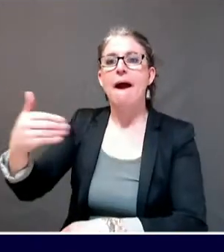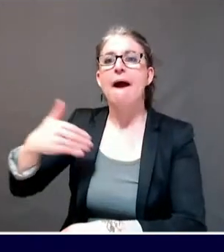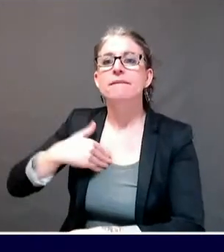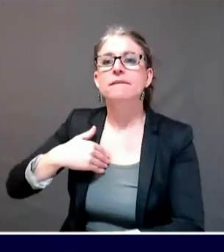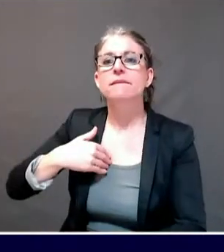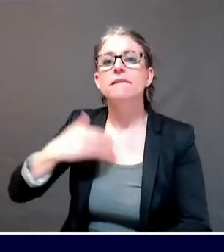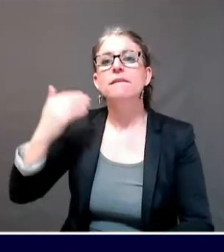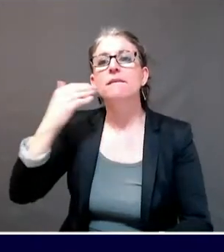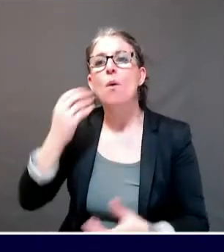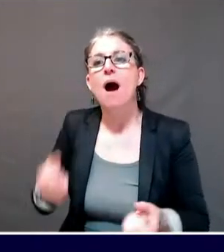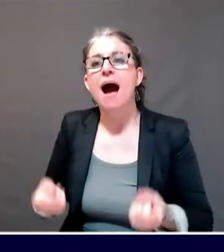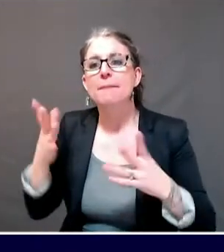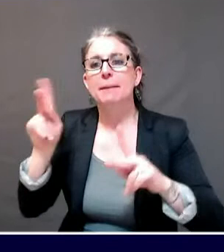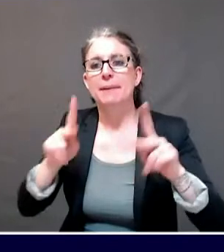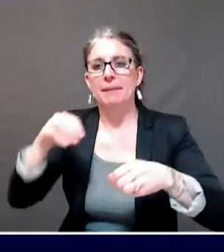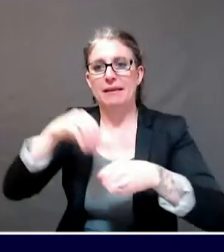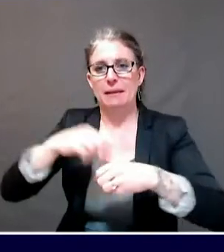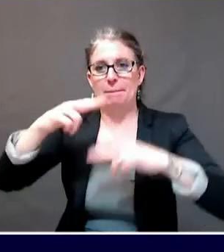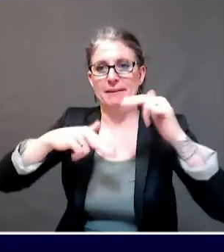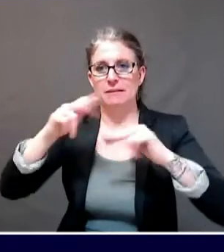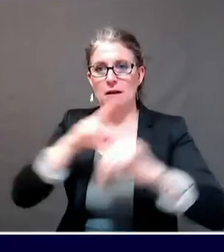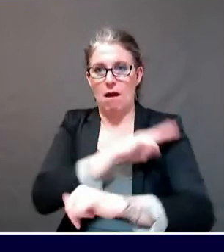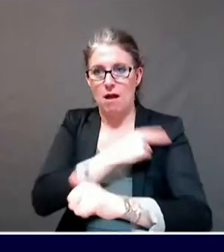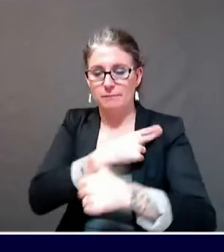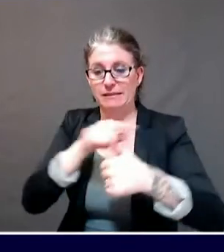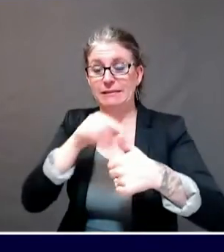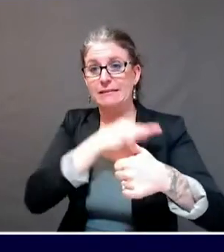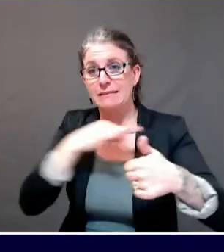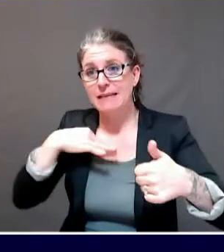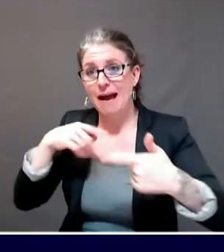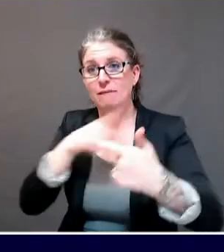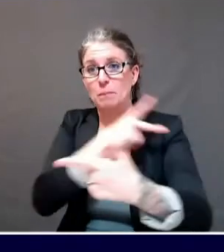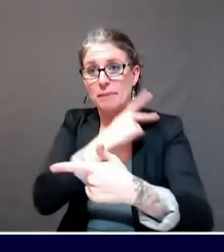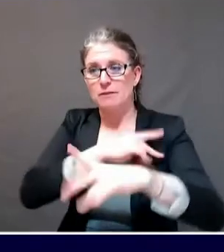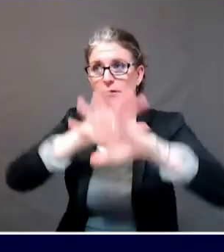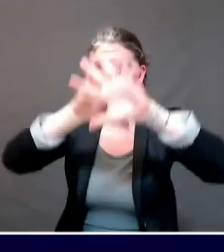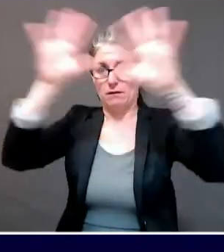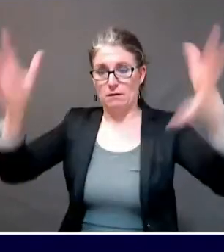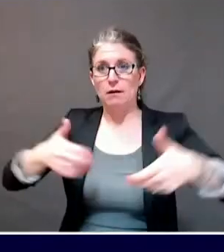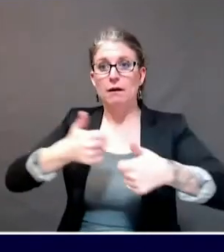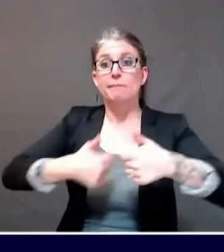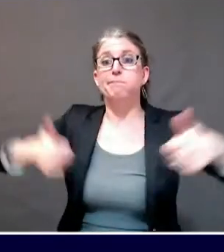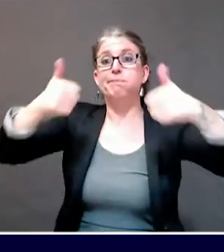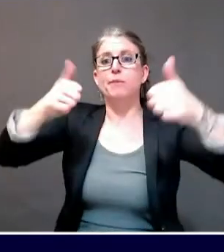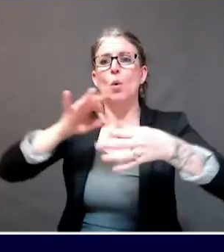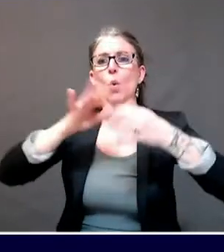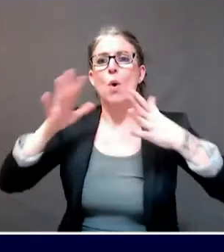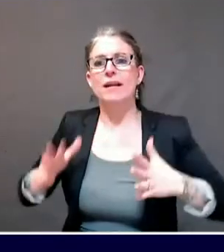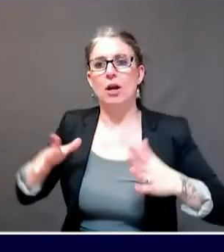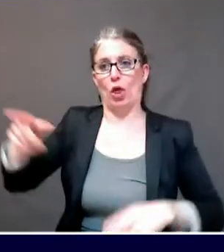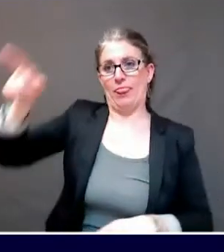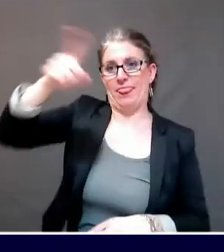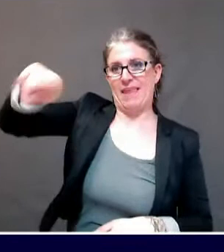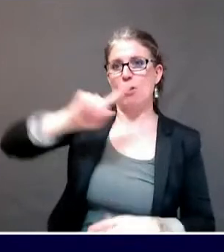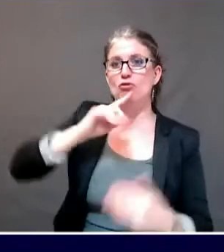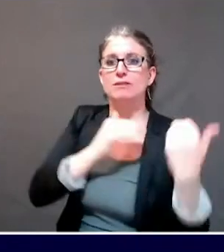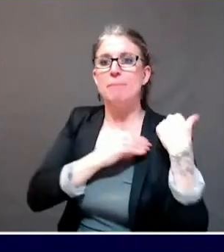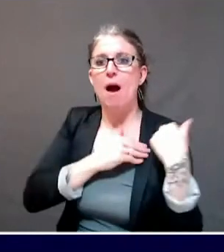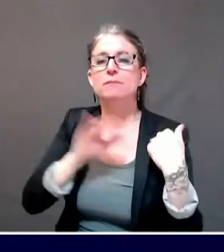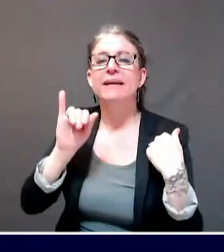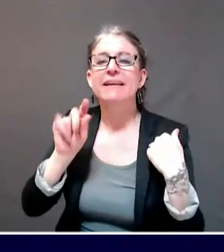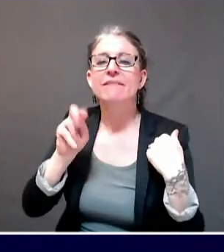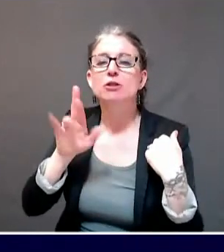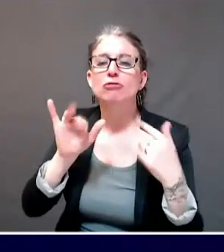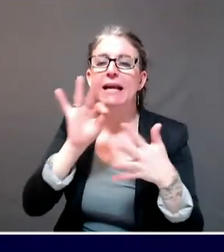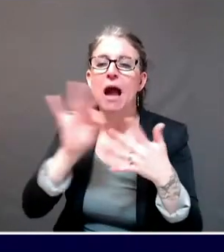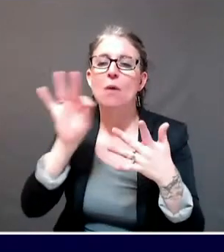have insight into, for example, how many people were offered a vaccine and accepted it or declined that. That's really something